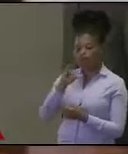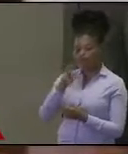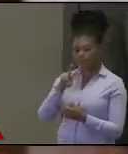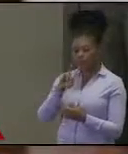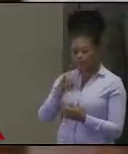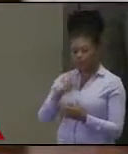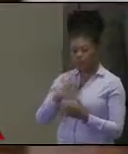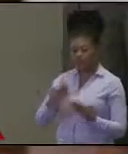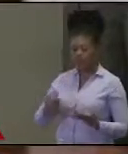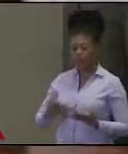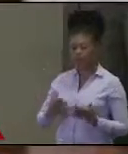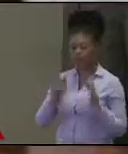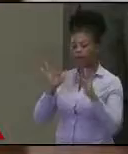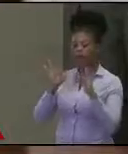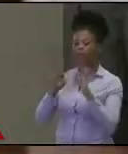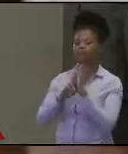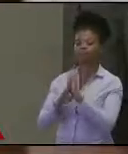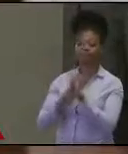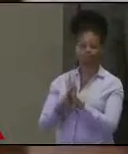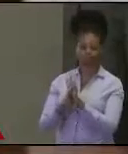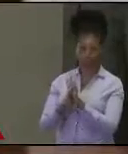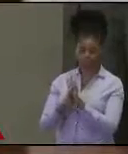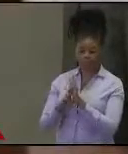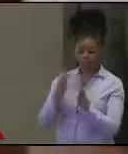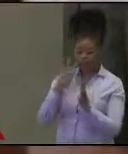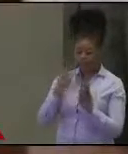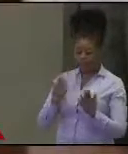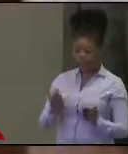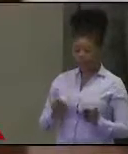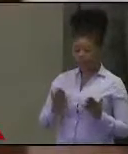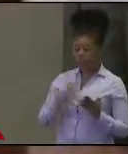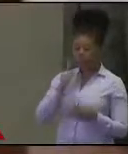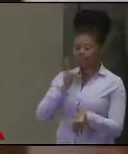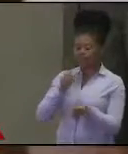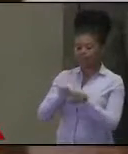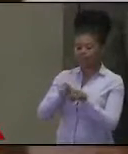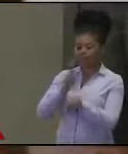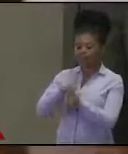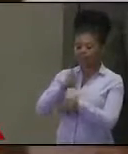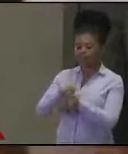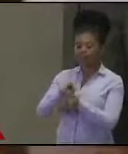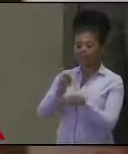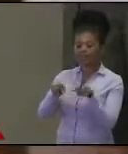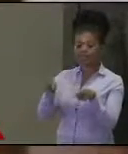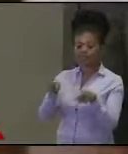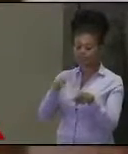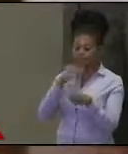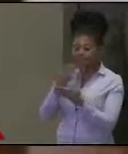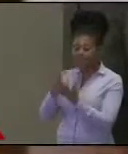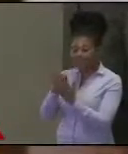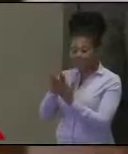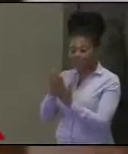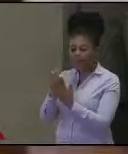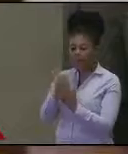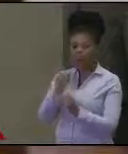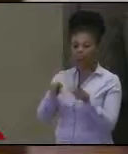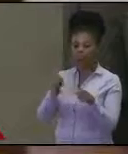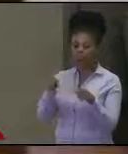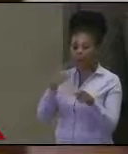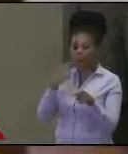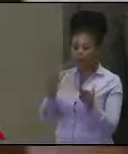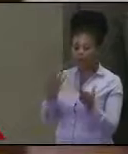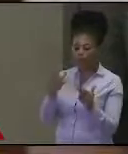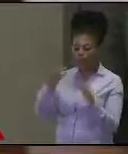public representatives. How is civil servant? Amongst those people are those people who